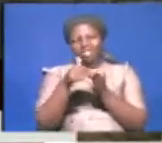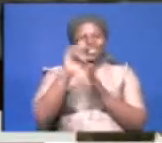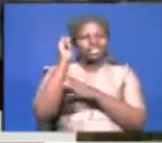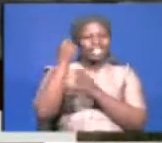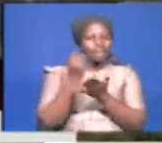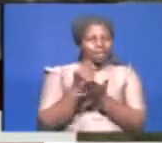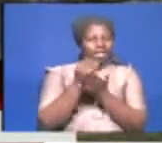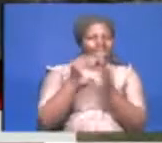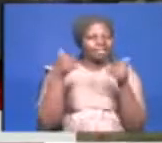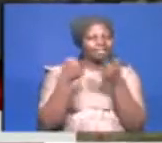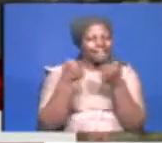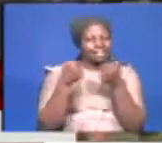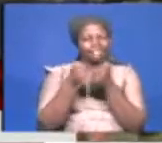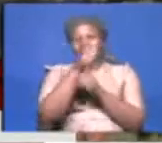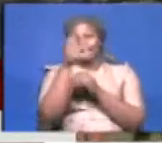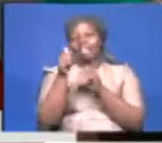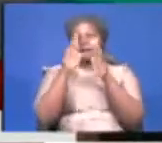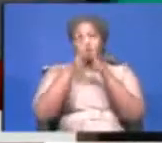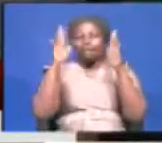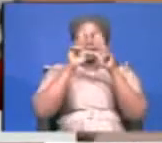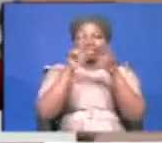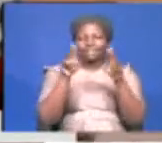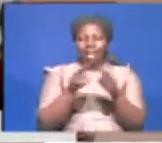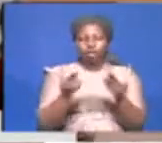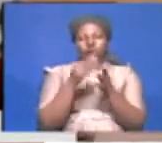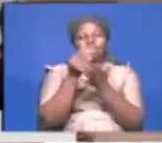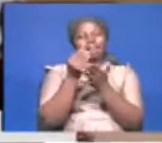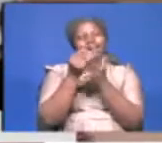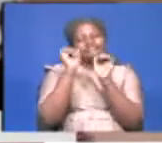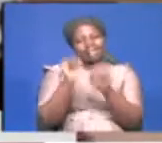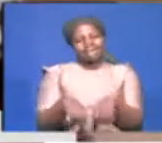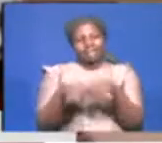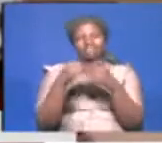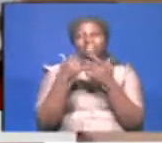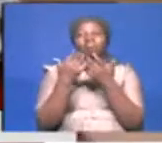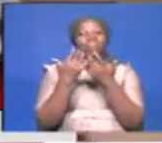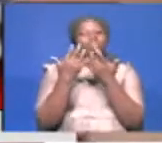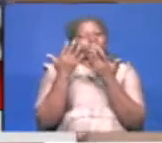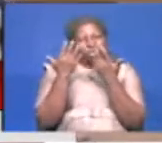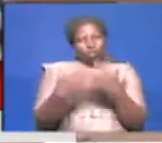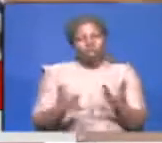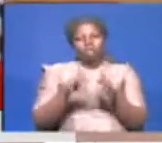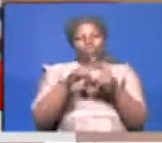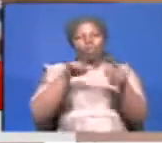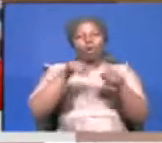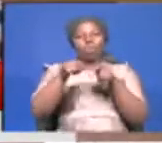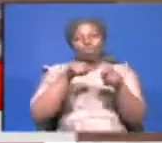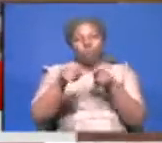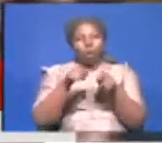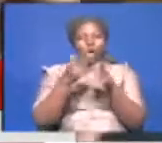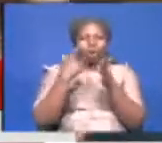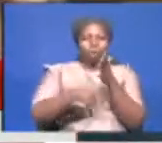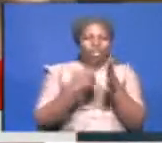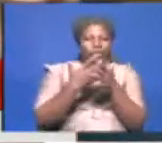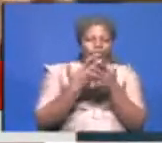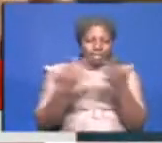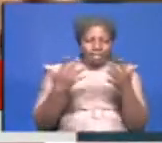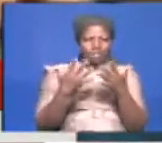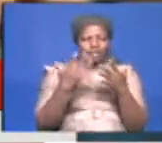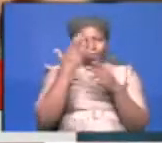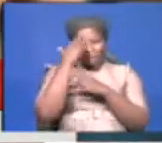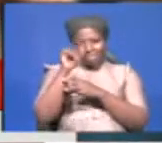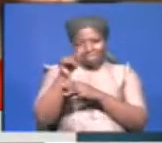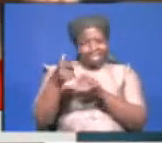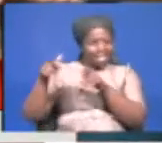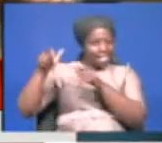international currency may erode the gains to stabilize inflation, as depreciation of the local currency is expected to increase borrowing cost